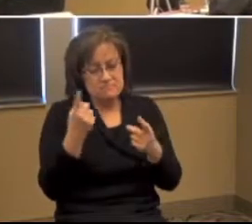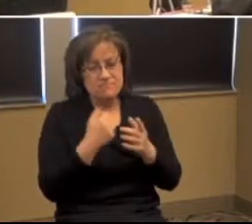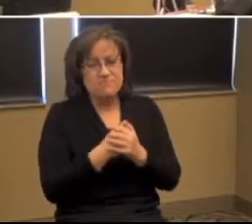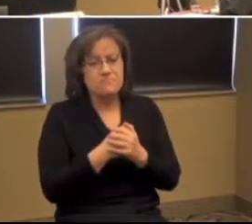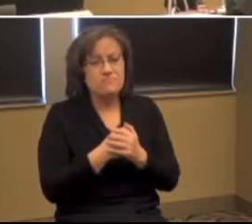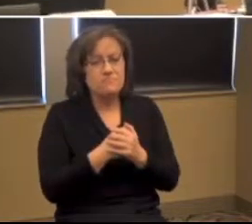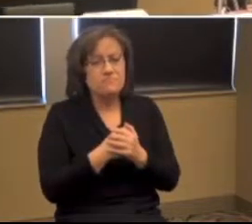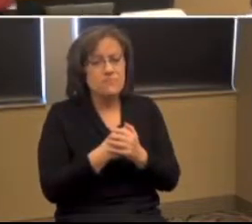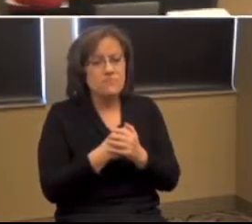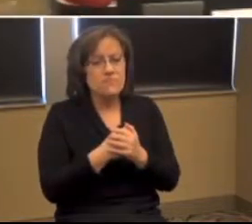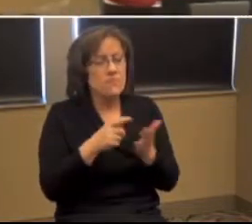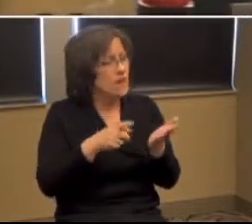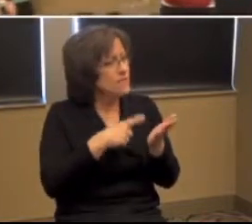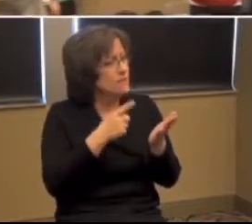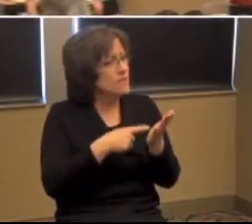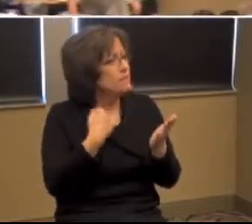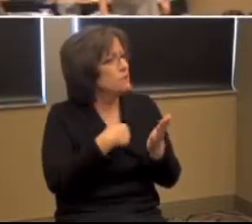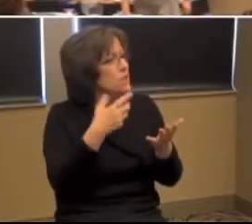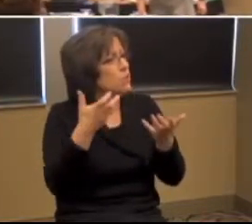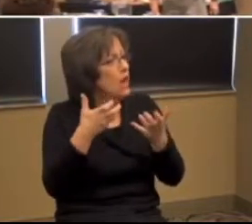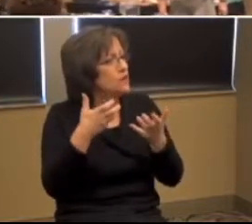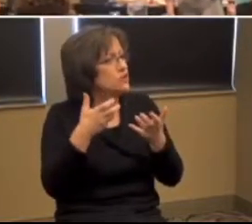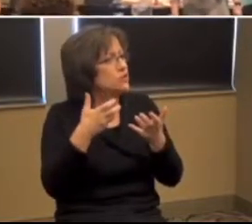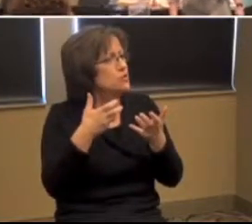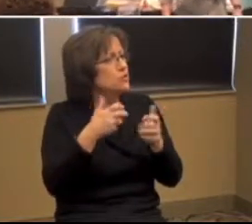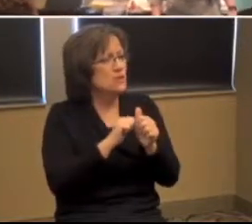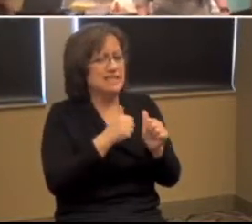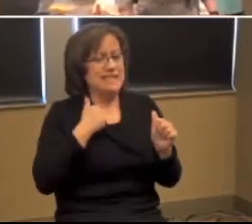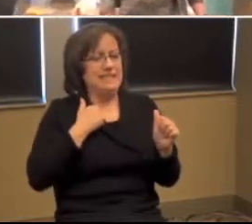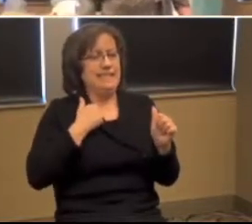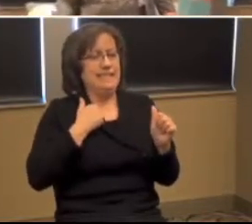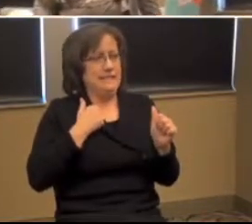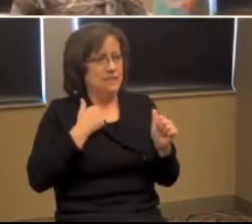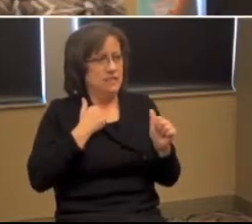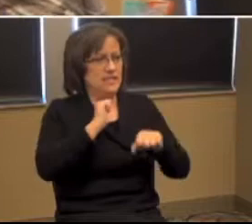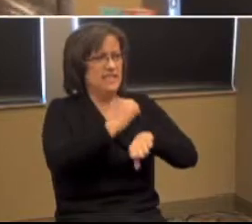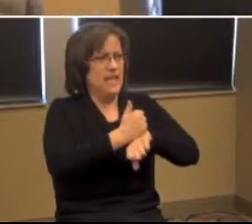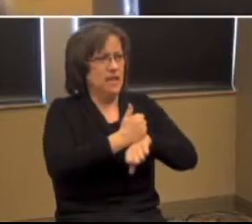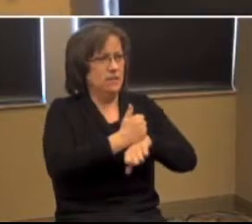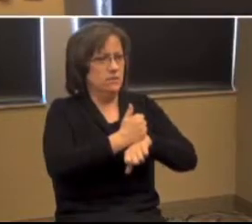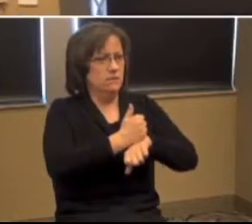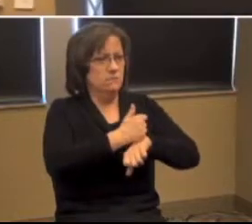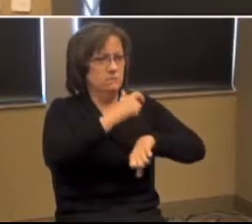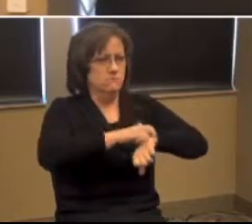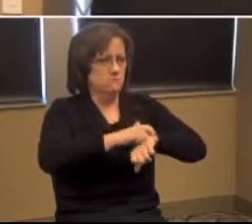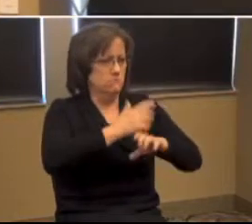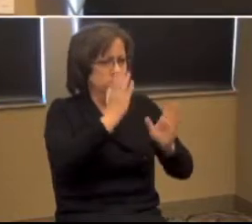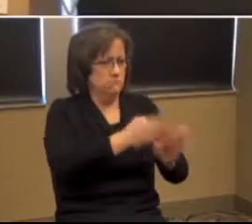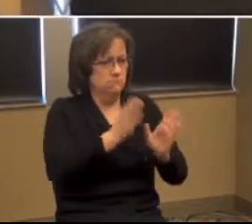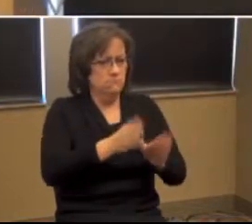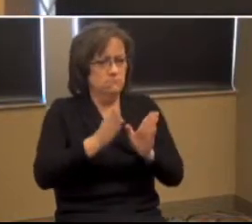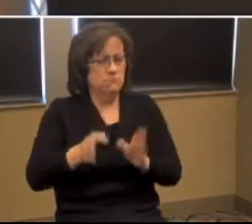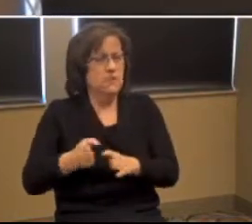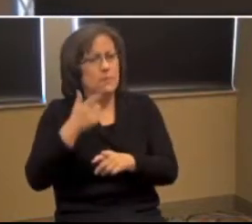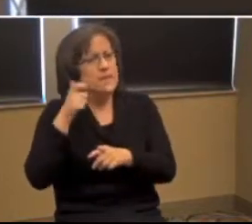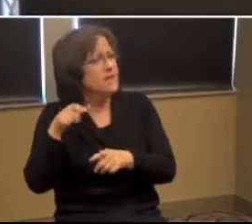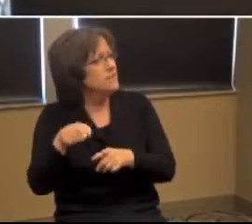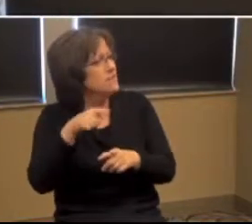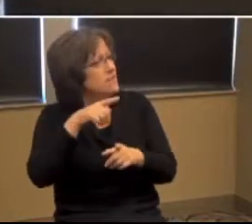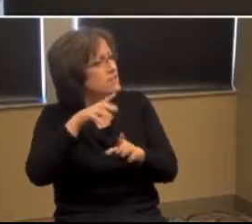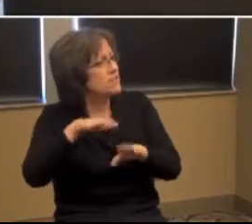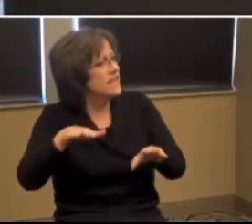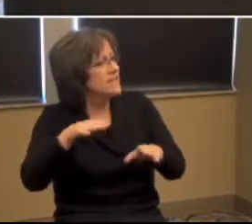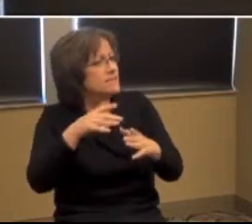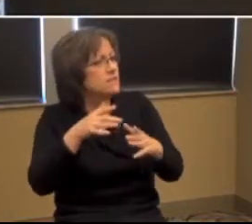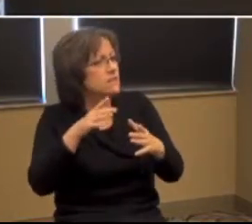sometimes we want to step away from routines that are very set, right? Because they really attach themselves to that routine.